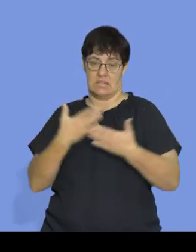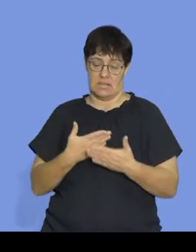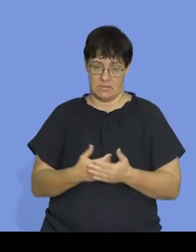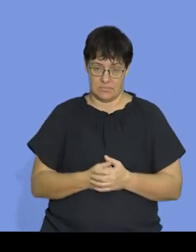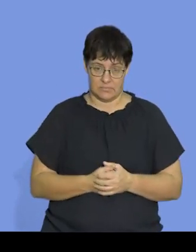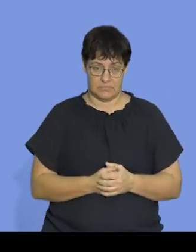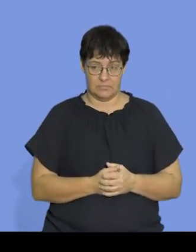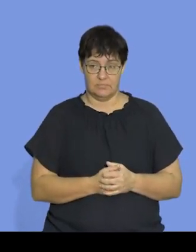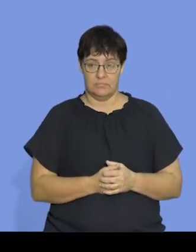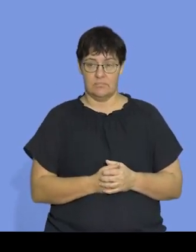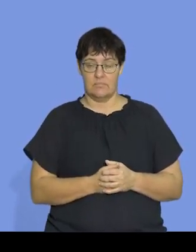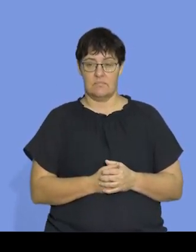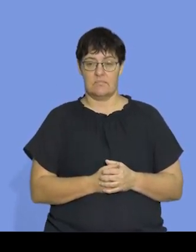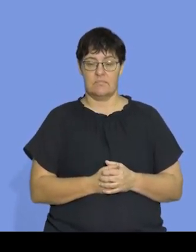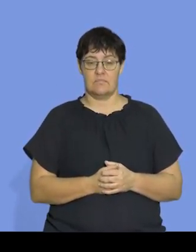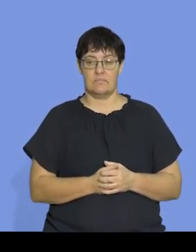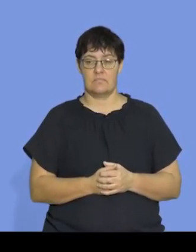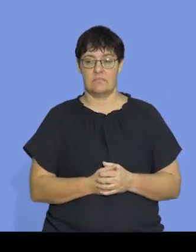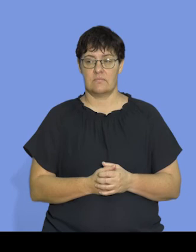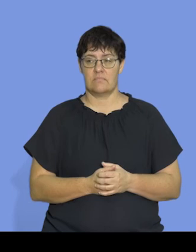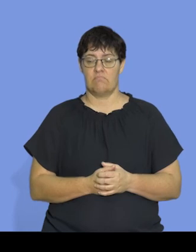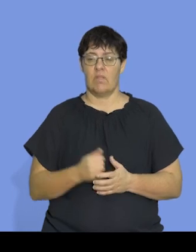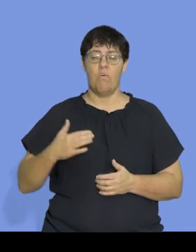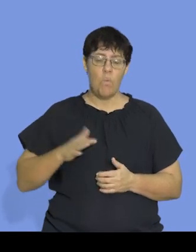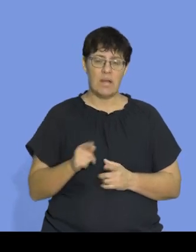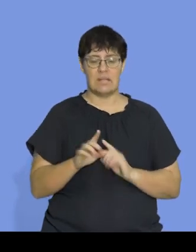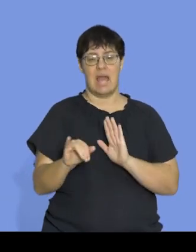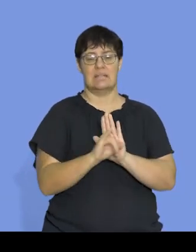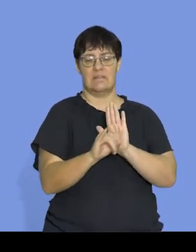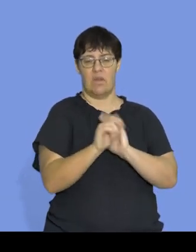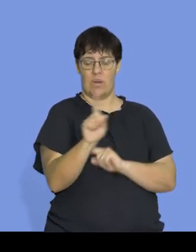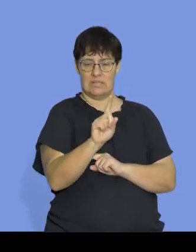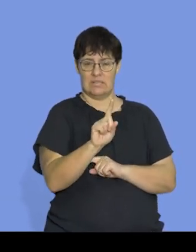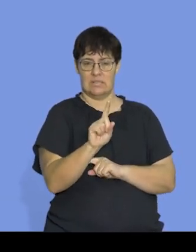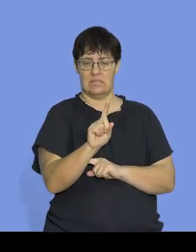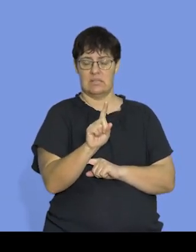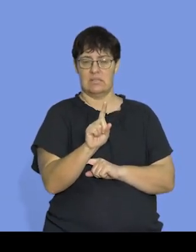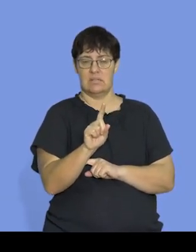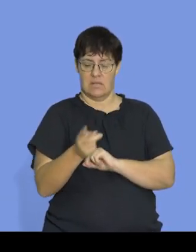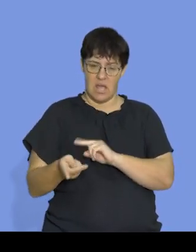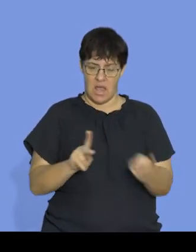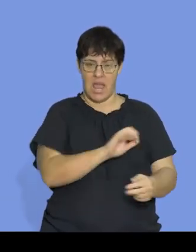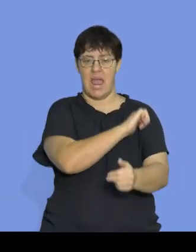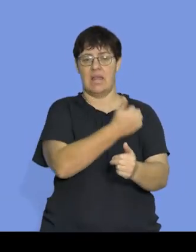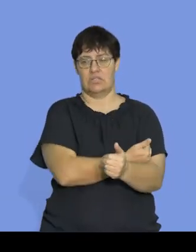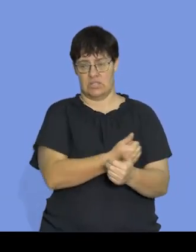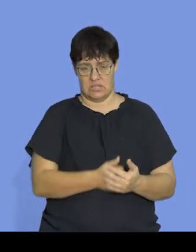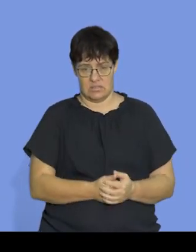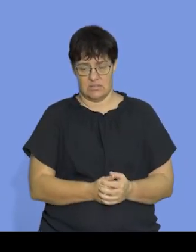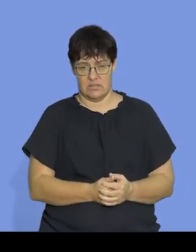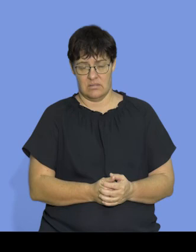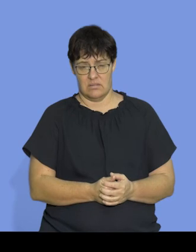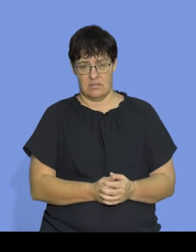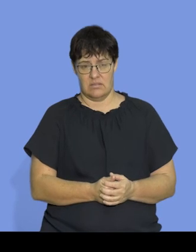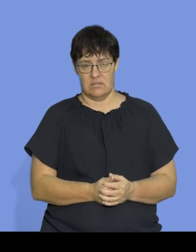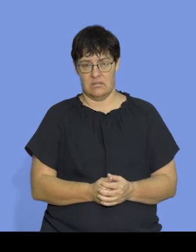place. Right. Moving along, now we want to identify the energy of the activation complex. Okay, first of all, if we go to